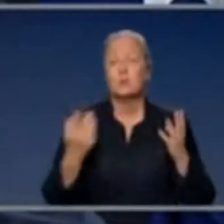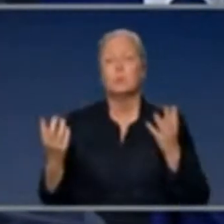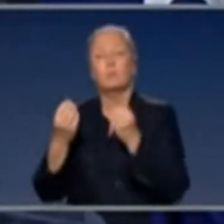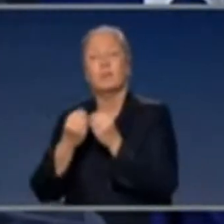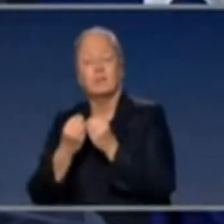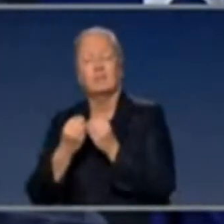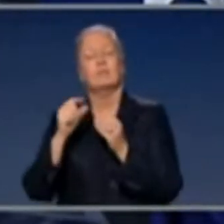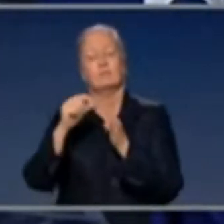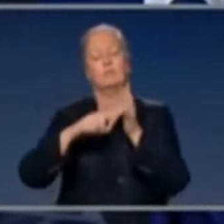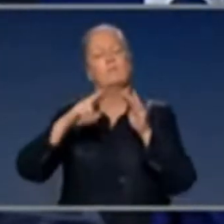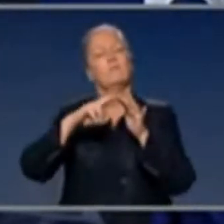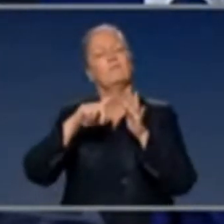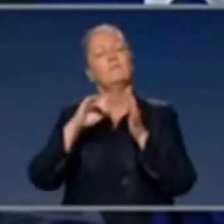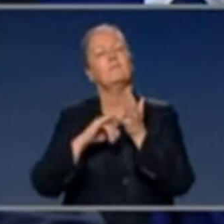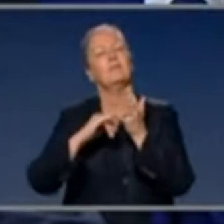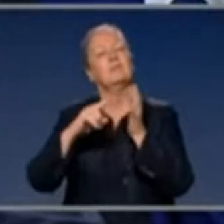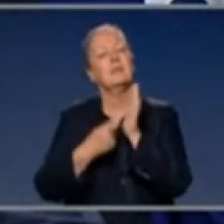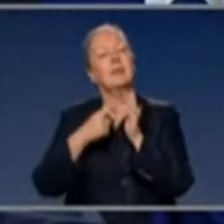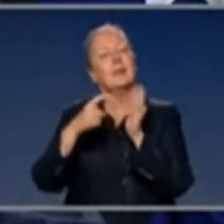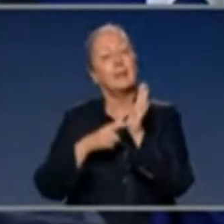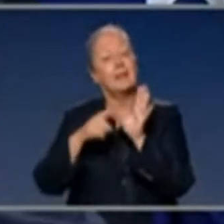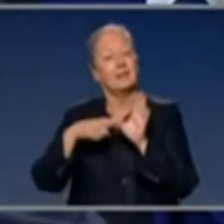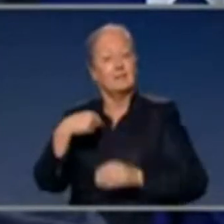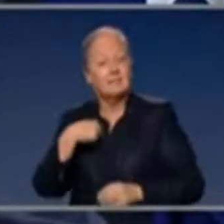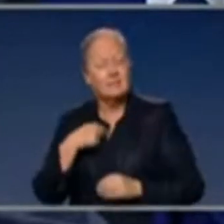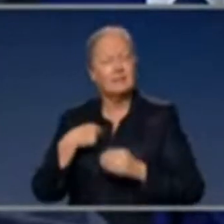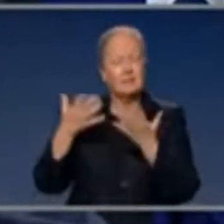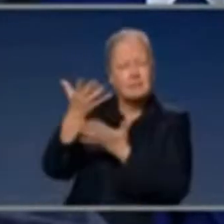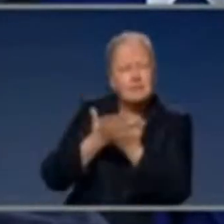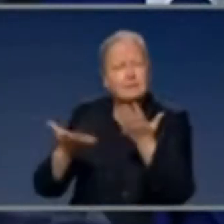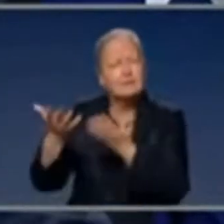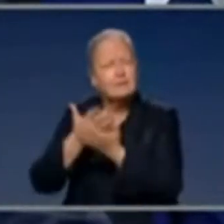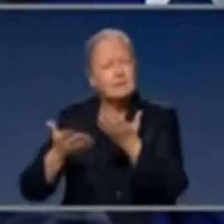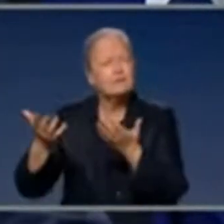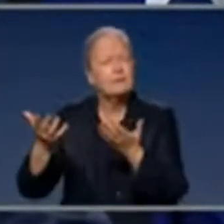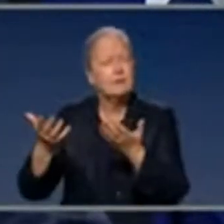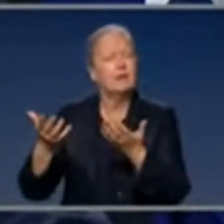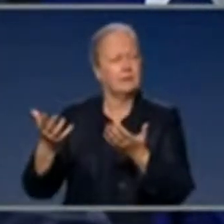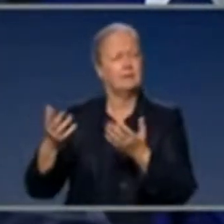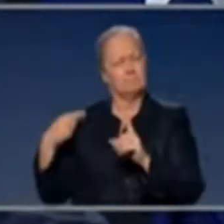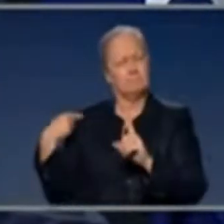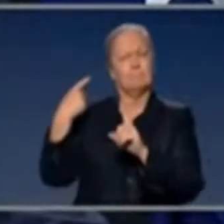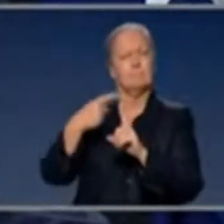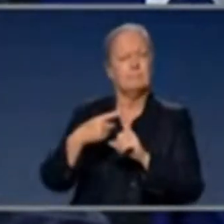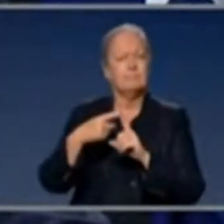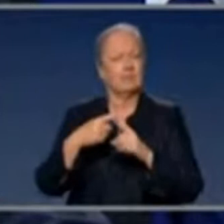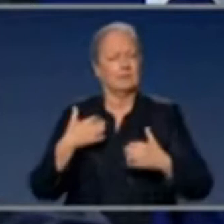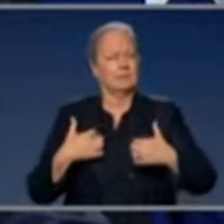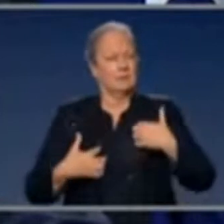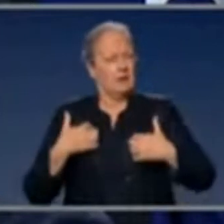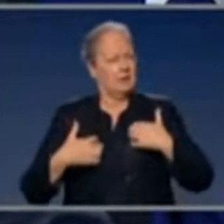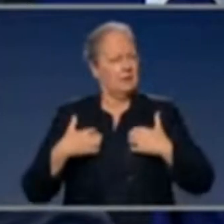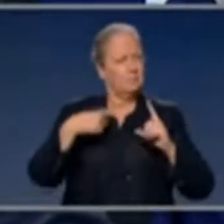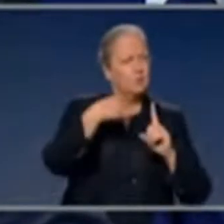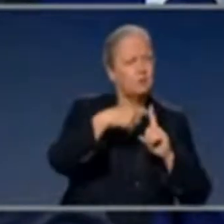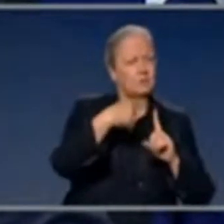Kelly, we could reflect on a week where there was increased hope after many weeks which